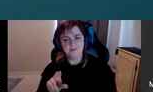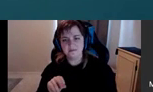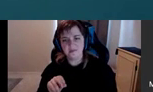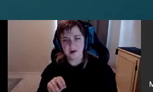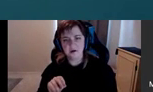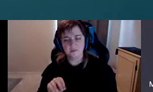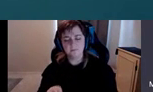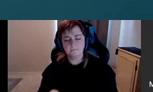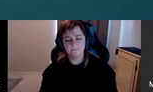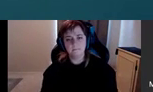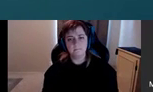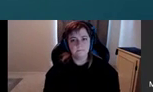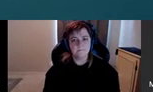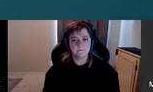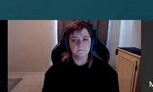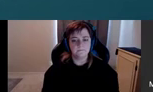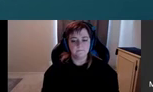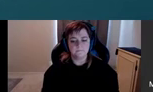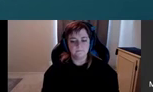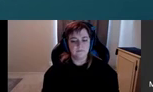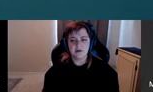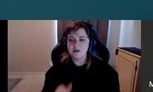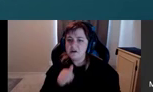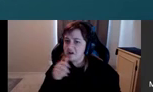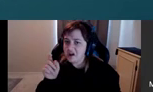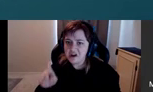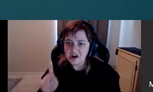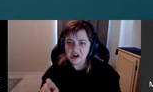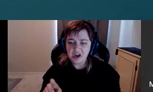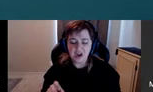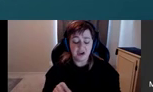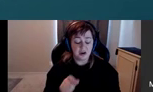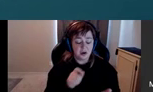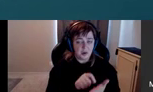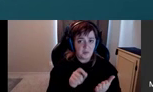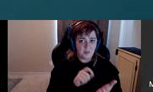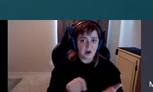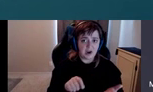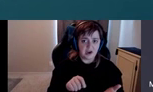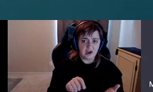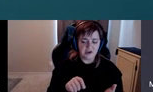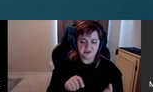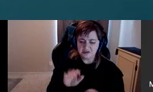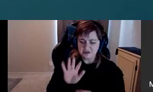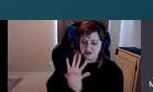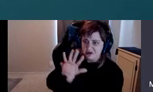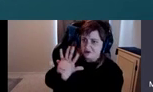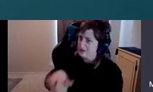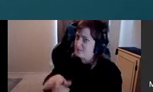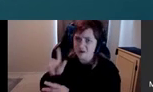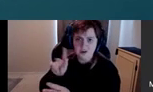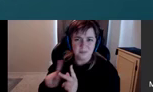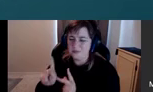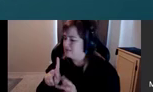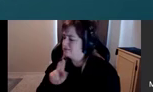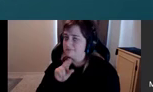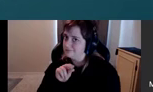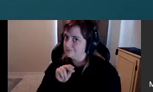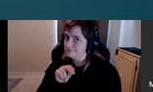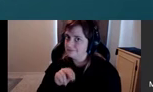You know, we should not use our writing to tear other people down in order